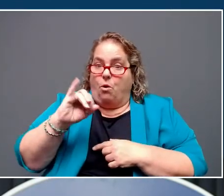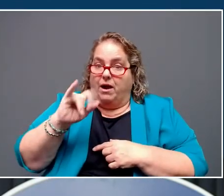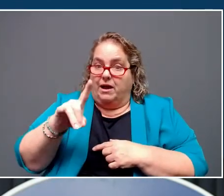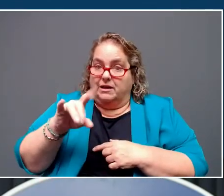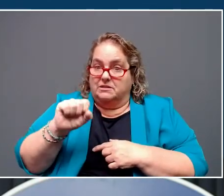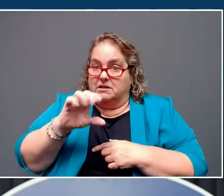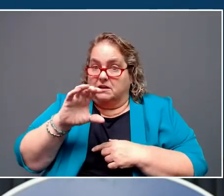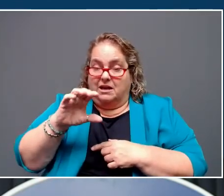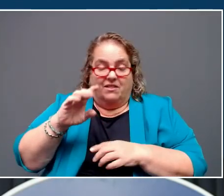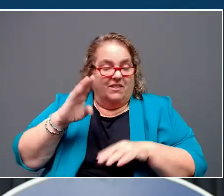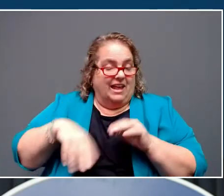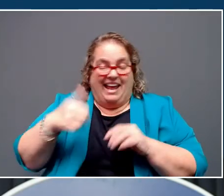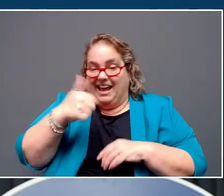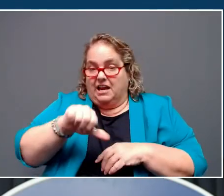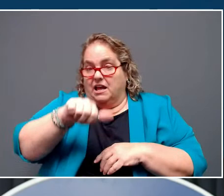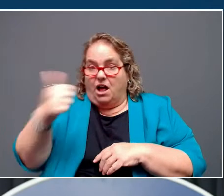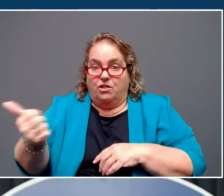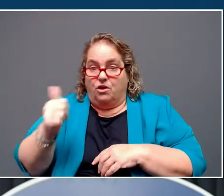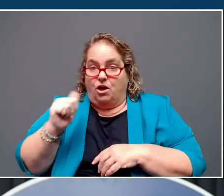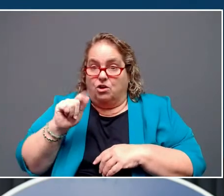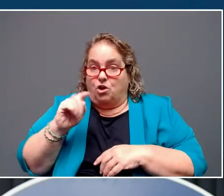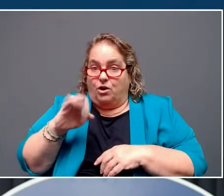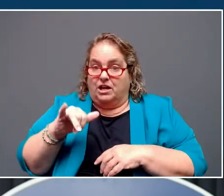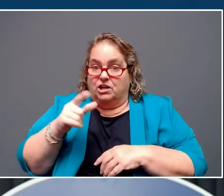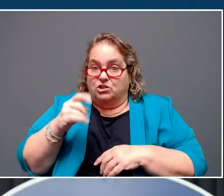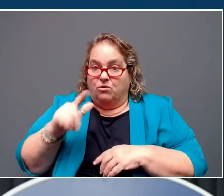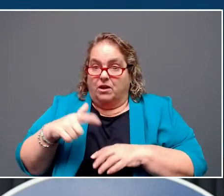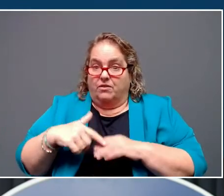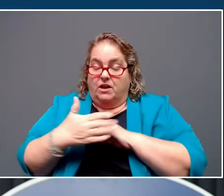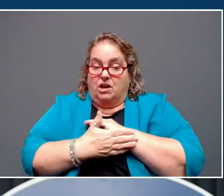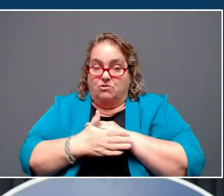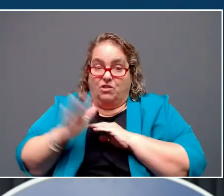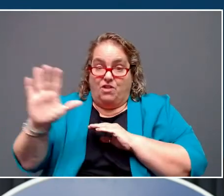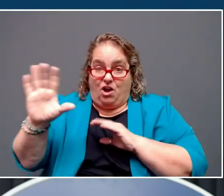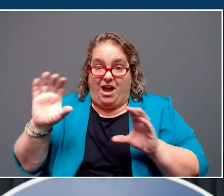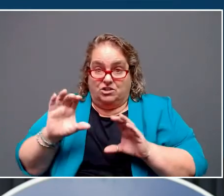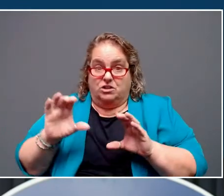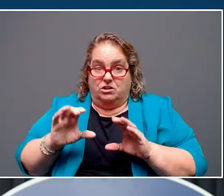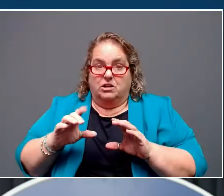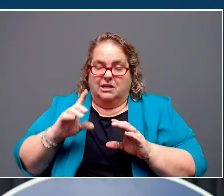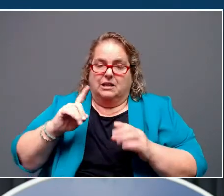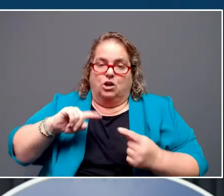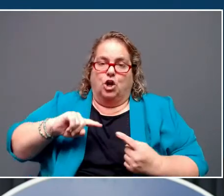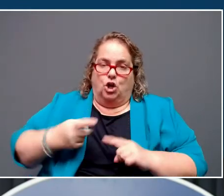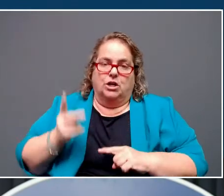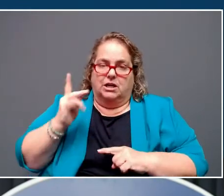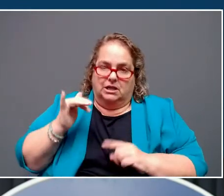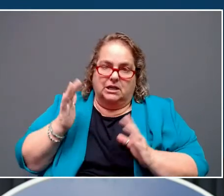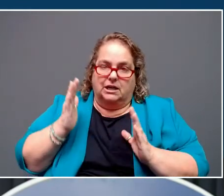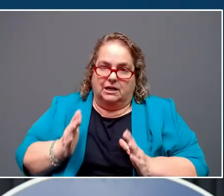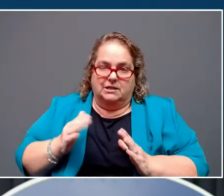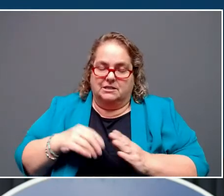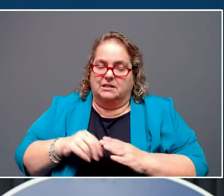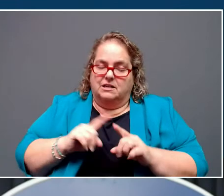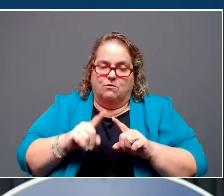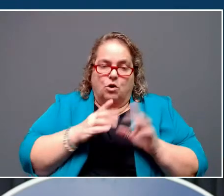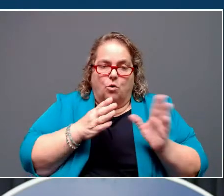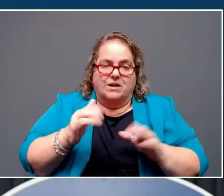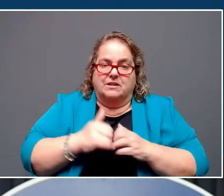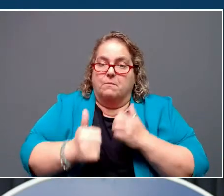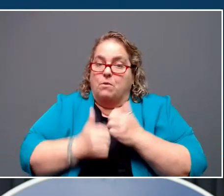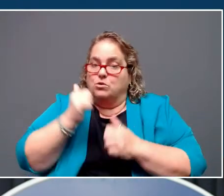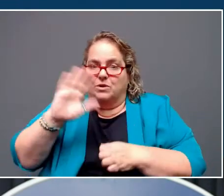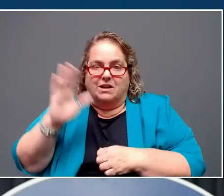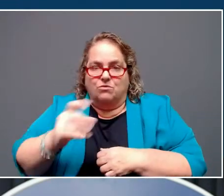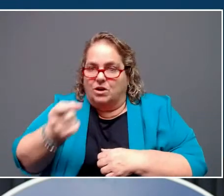country. Their actions harmed Kentucky in ways that most will never be able to understand, tore our